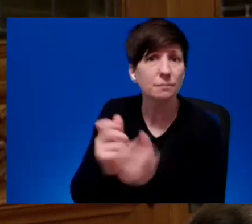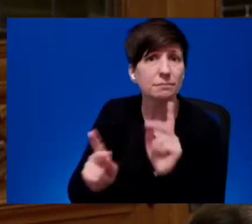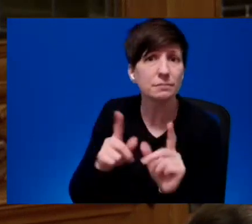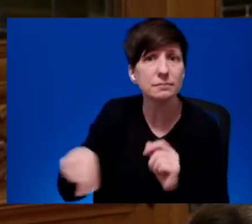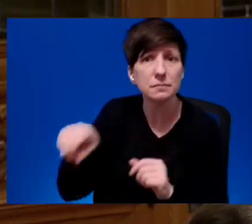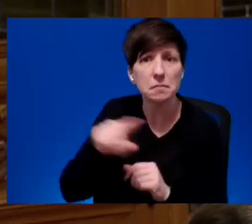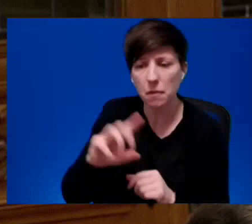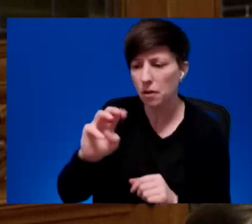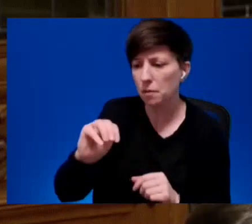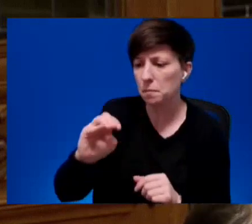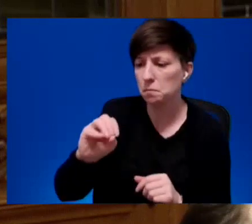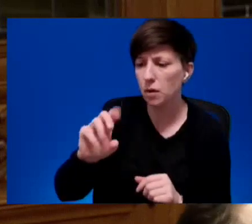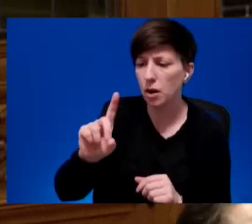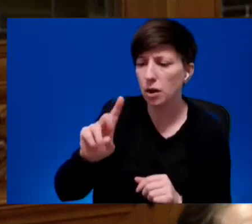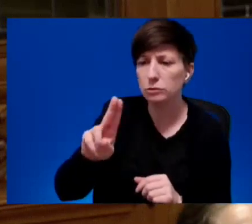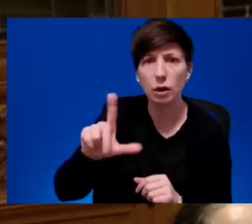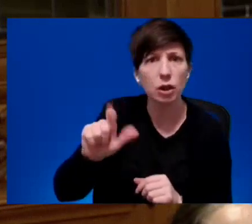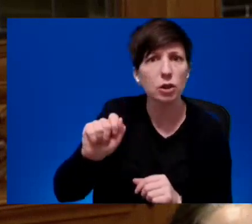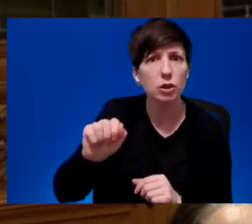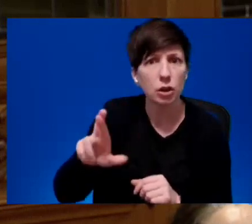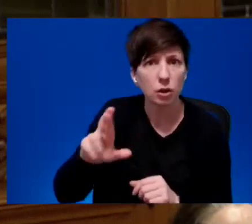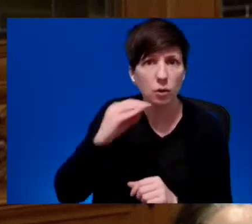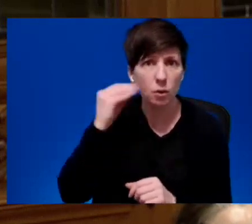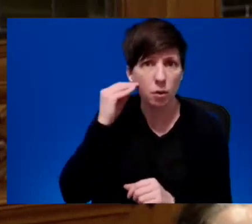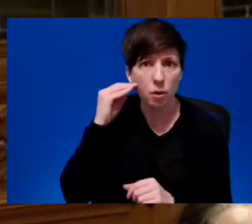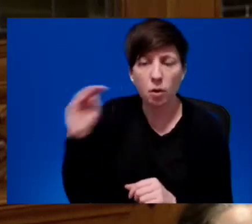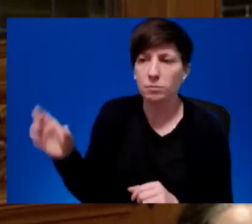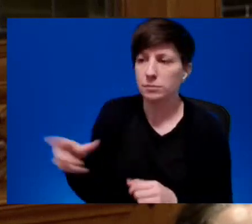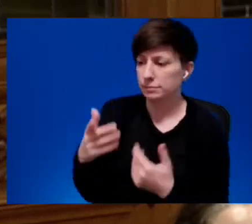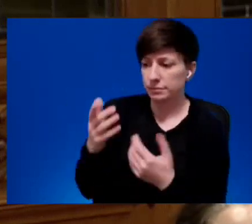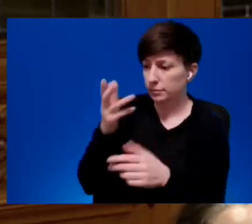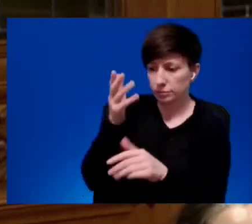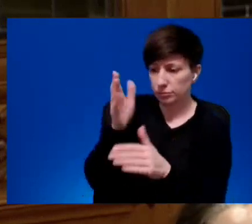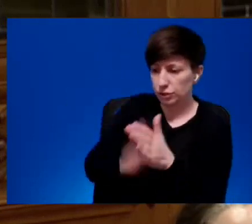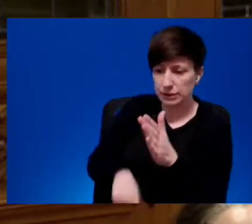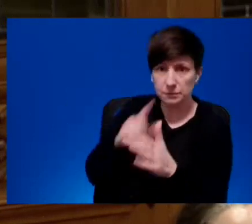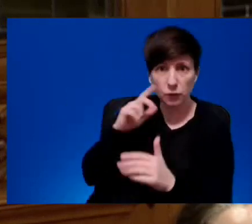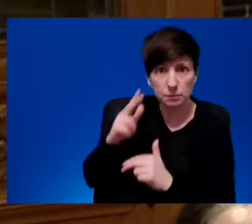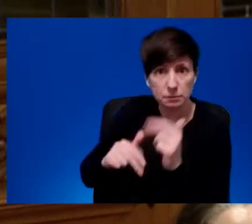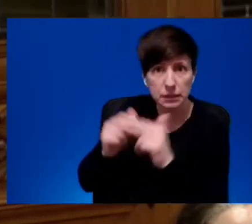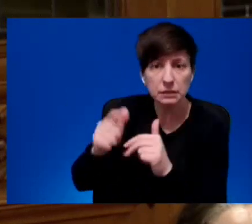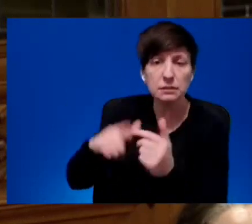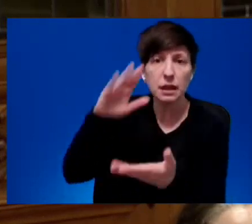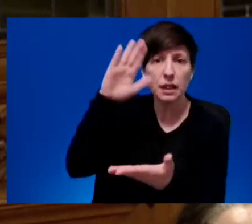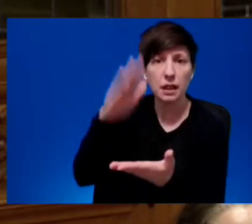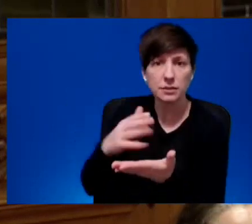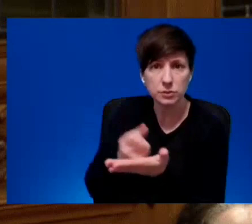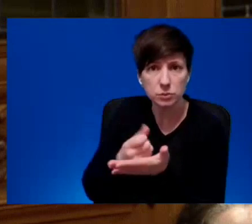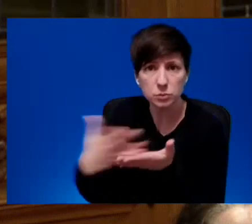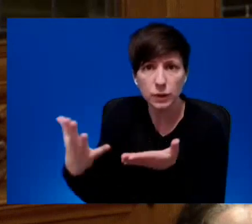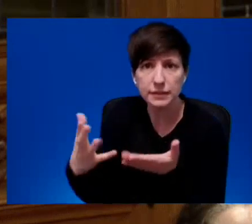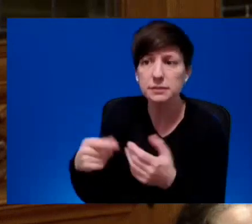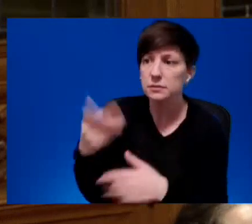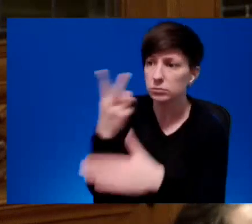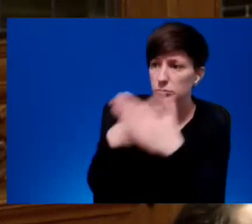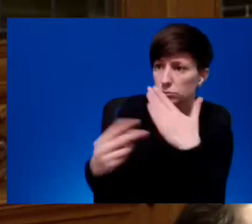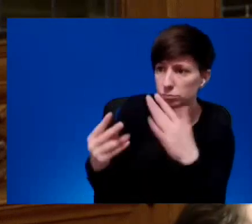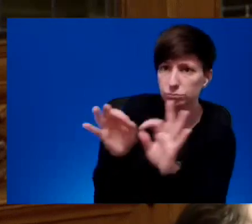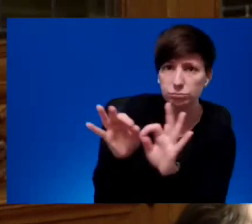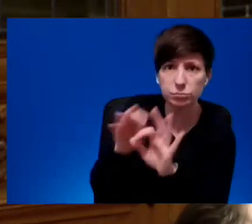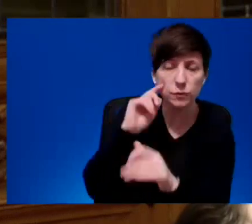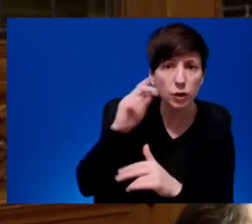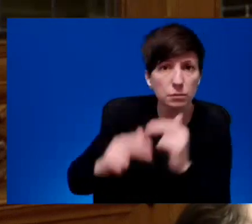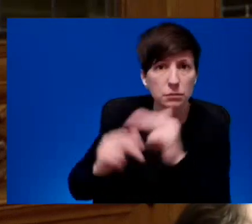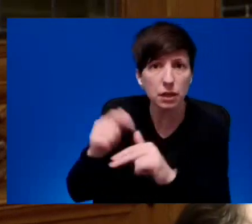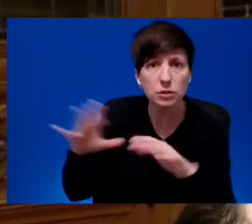housing. It's quicker and less expensive to build. It allows for less waste, more predictable building costs, and other jurisdictions like